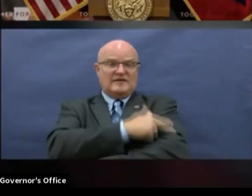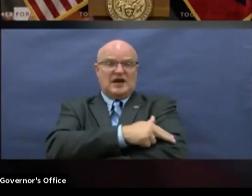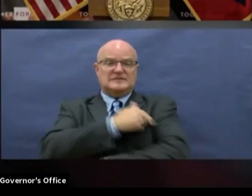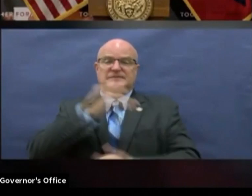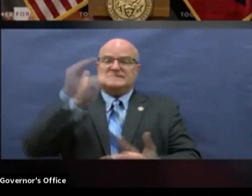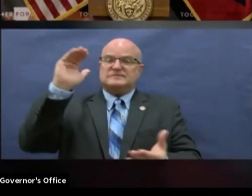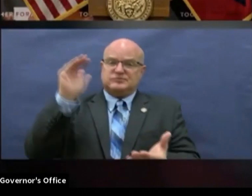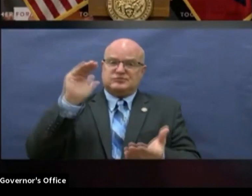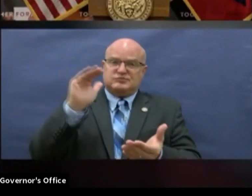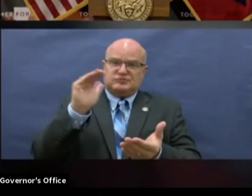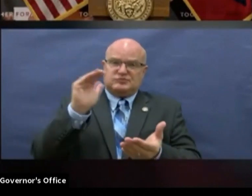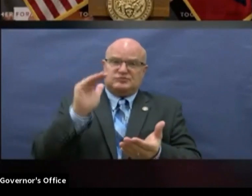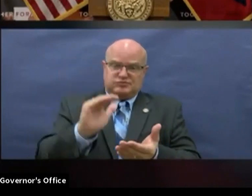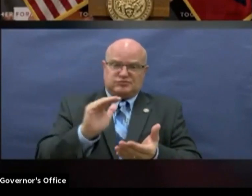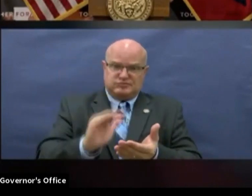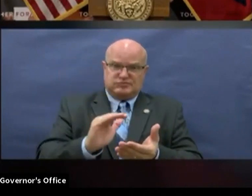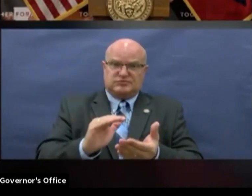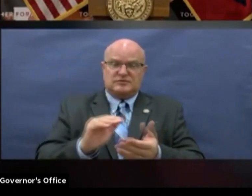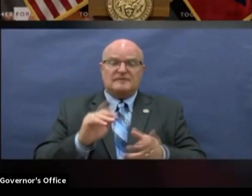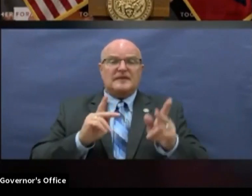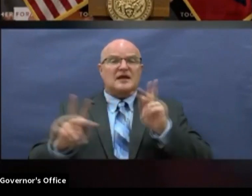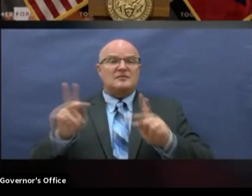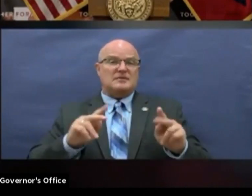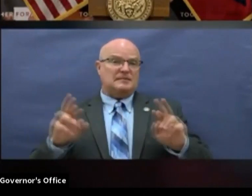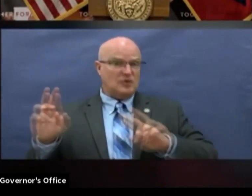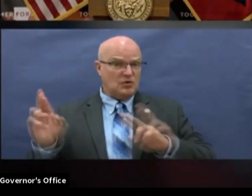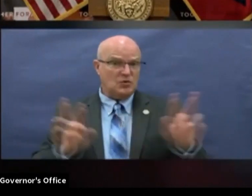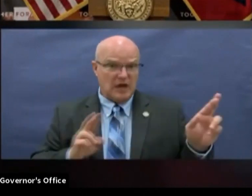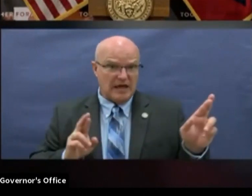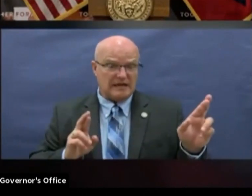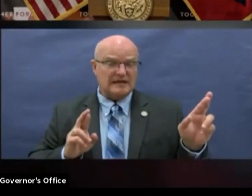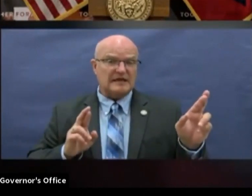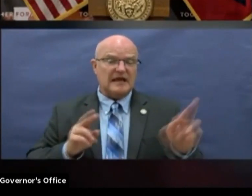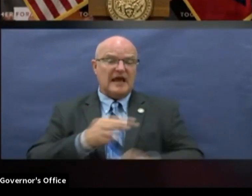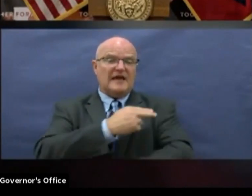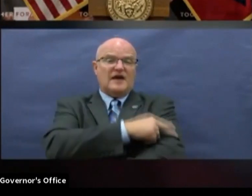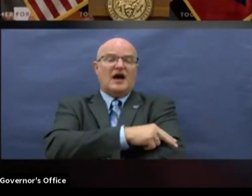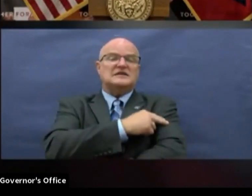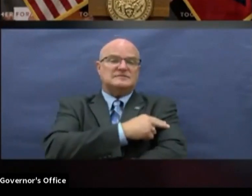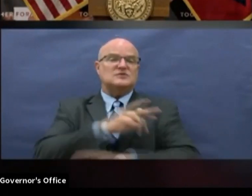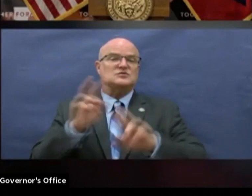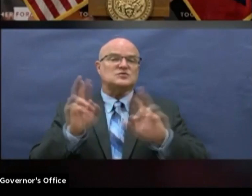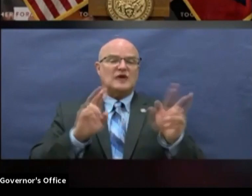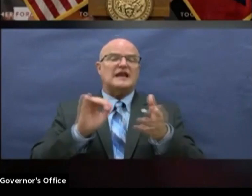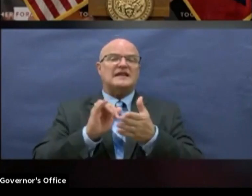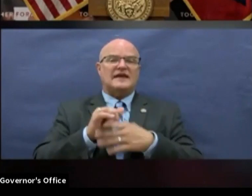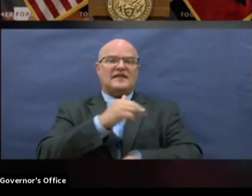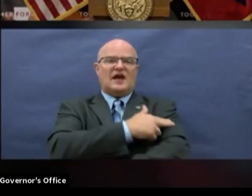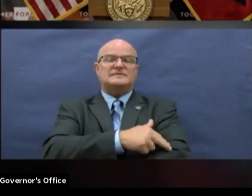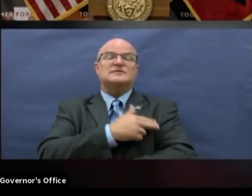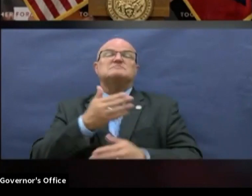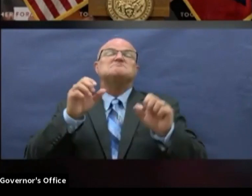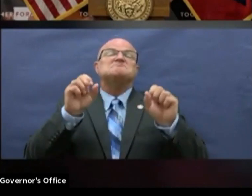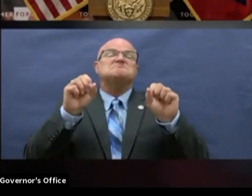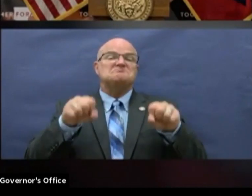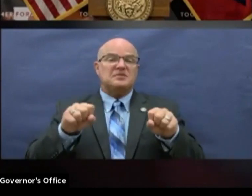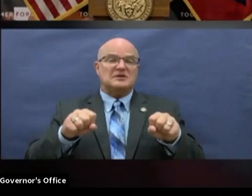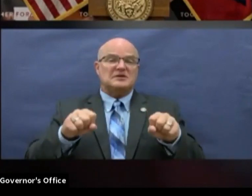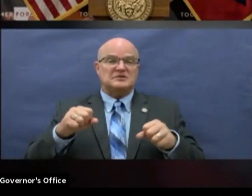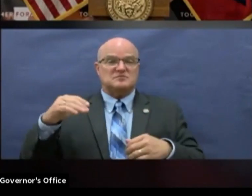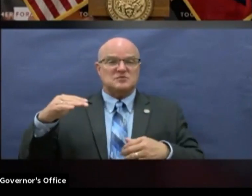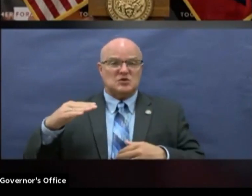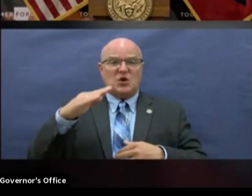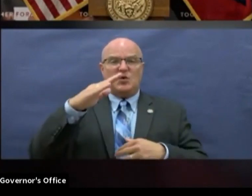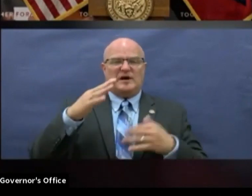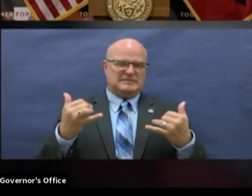hospitalizations down, even though everyone is prepared and realistic that those hospitalizations very well go up a little bit more from where